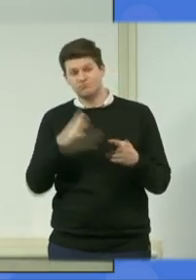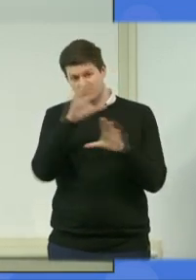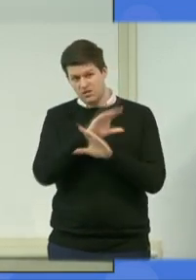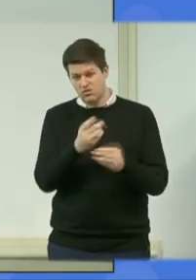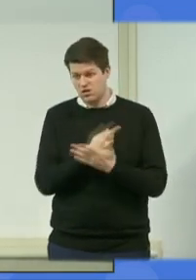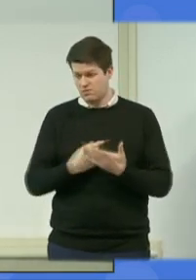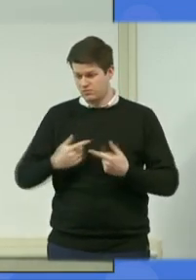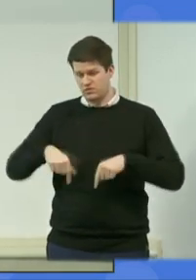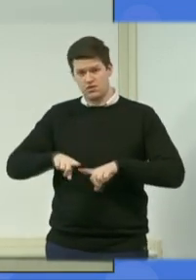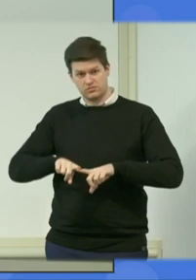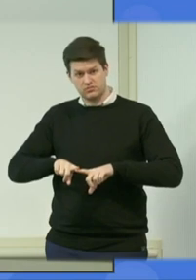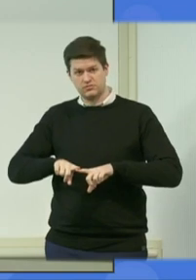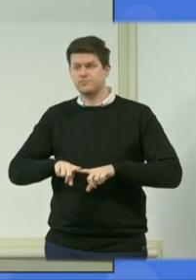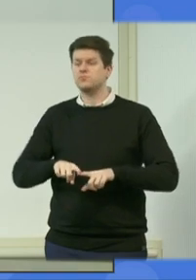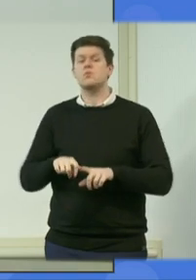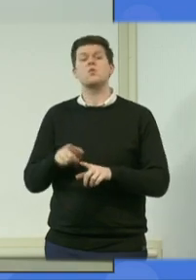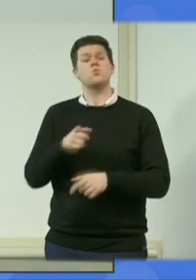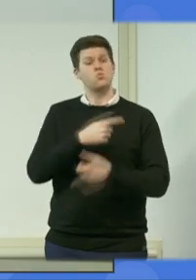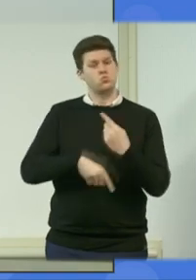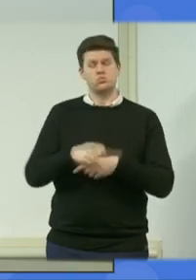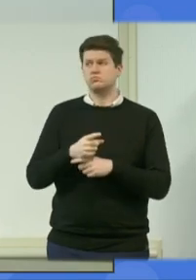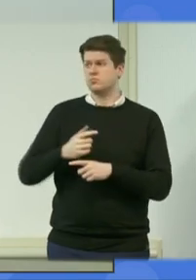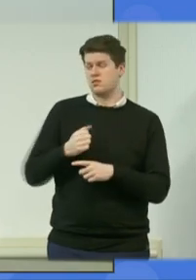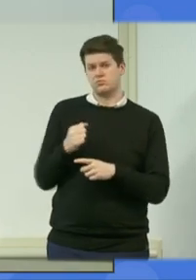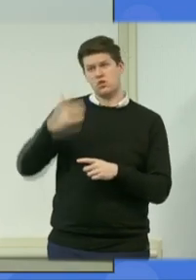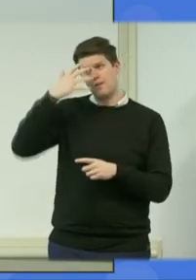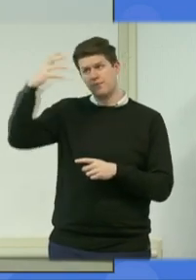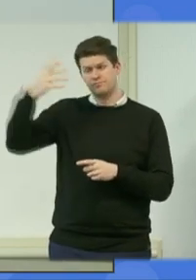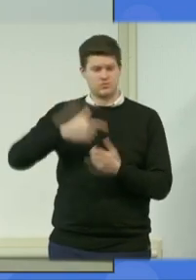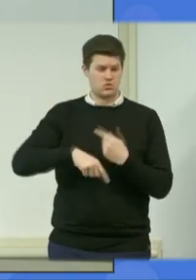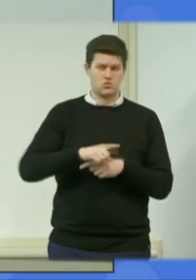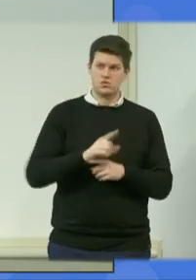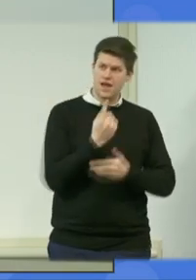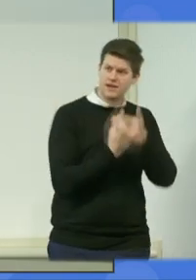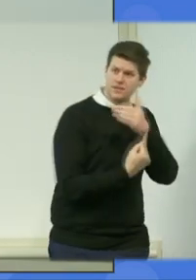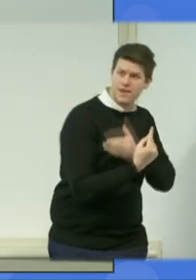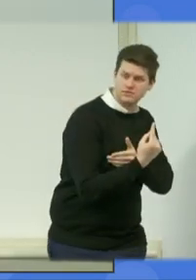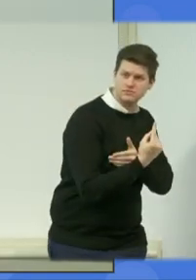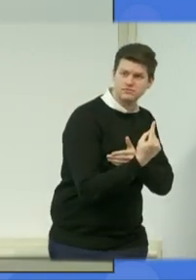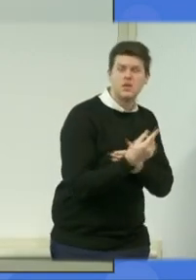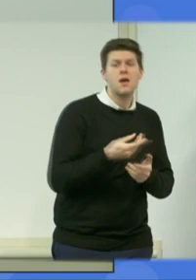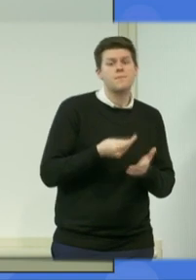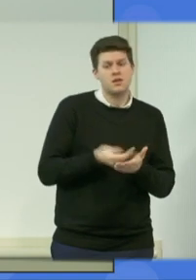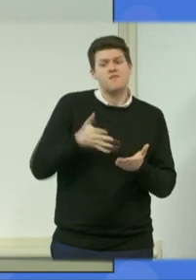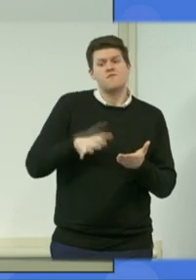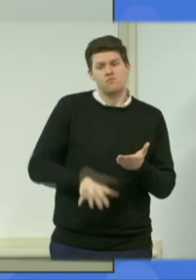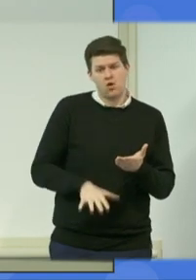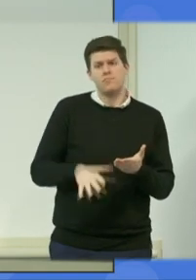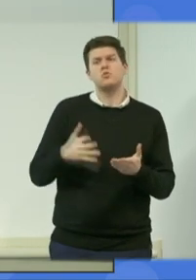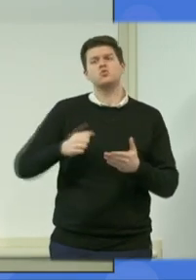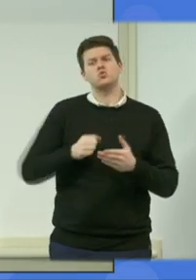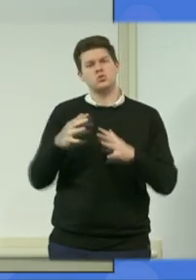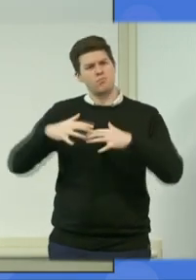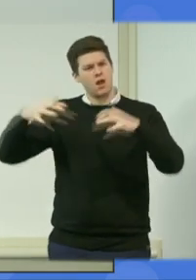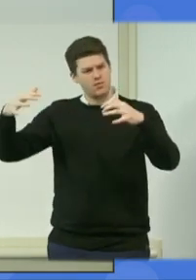is, first of all, we are completely independent of government. So we get all of our money from Scottish Parliament directly, and we report directly to the